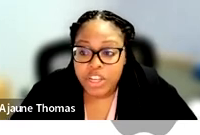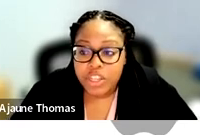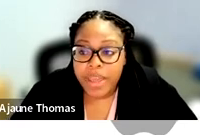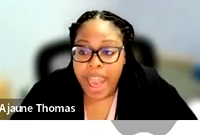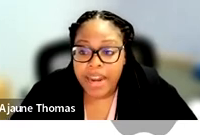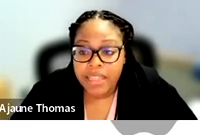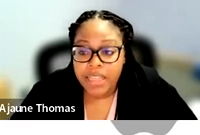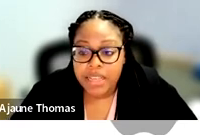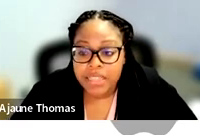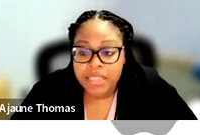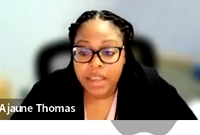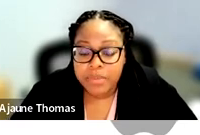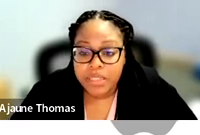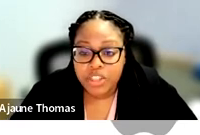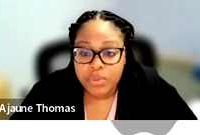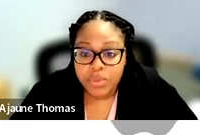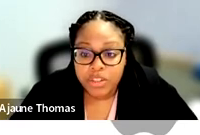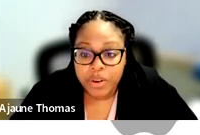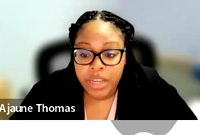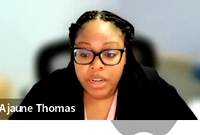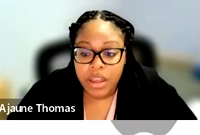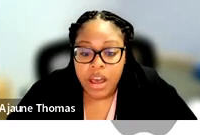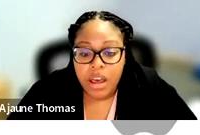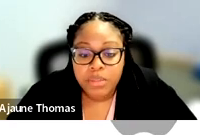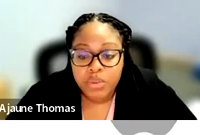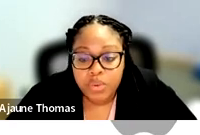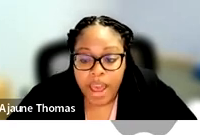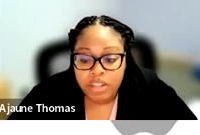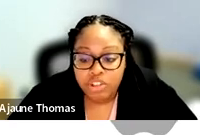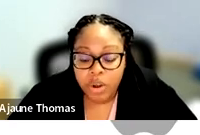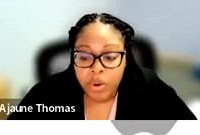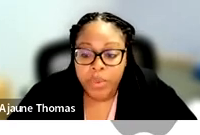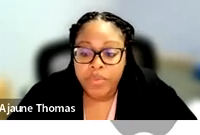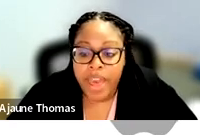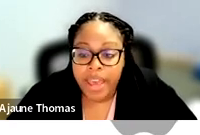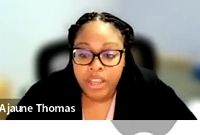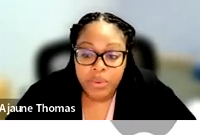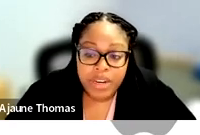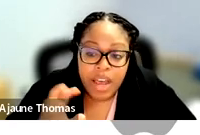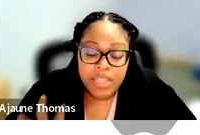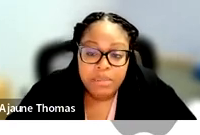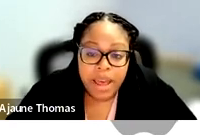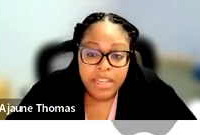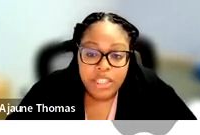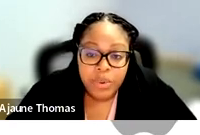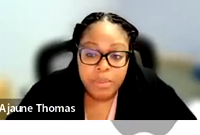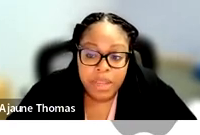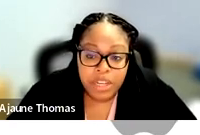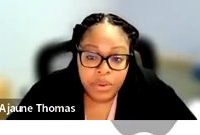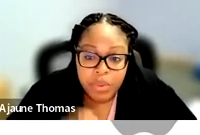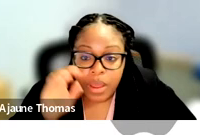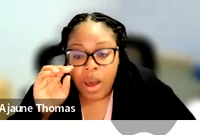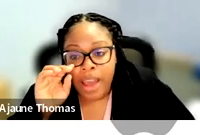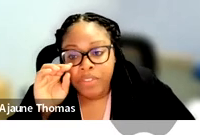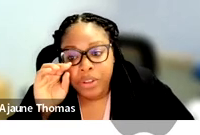touch. So we added these steps to the screen to kind of show that you can customize your